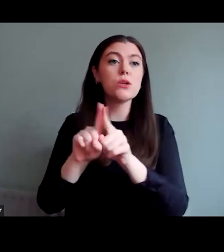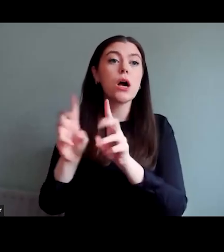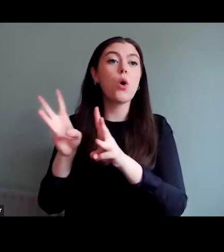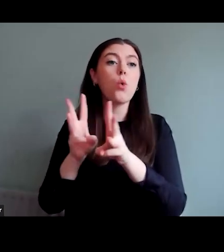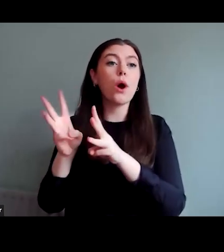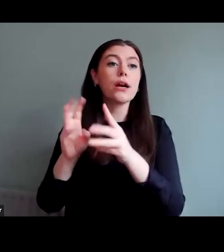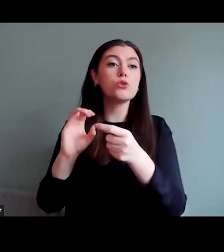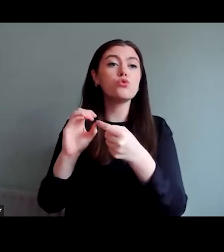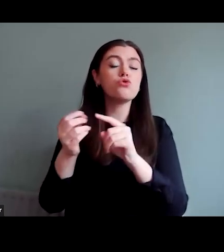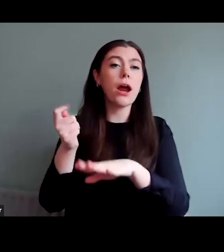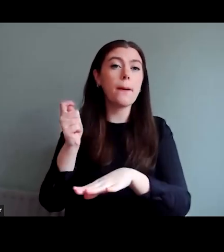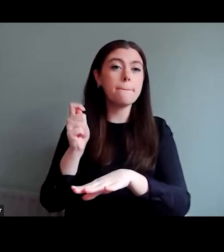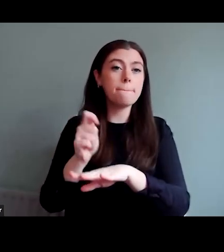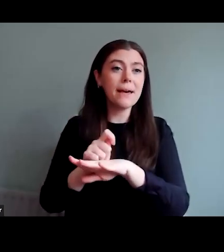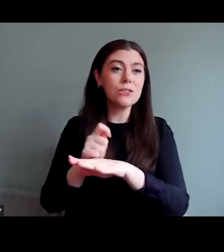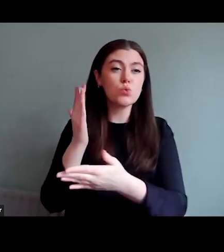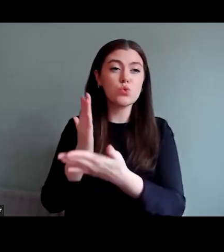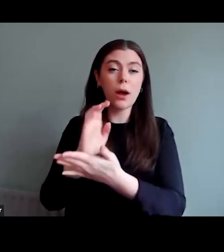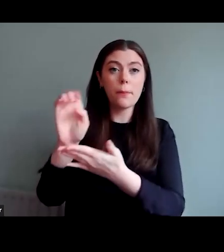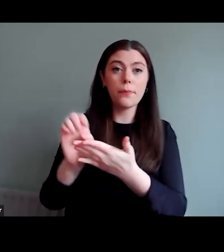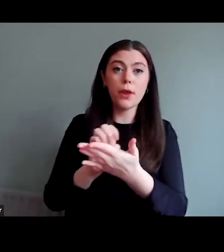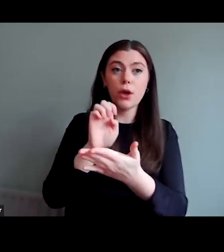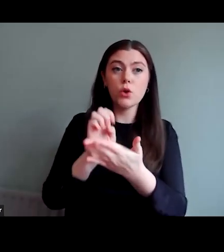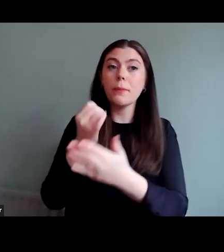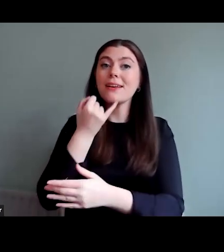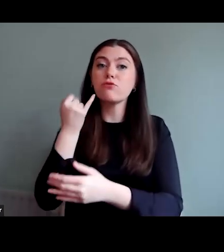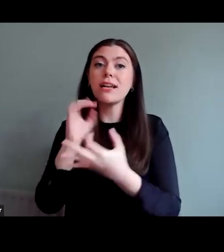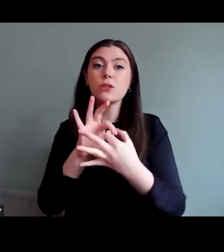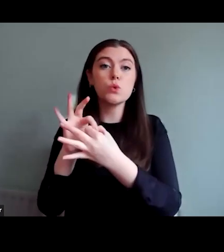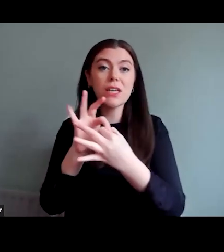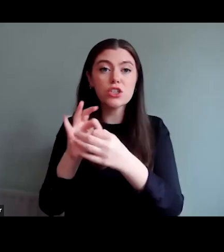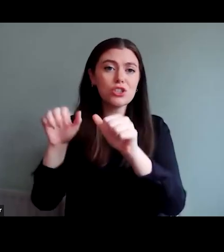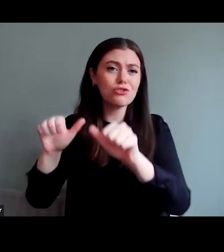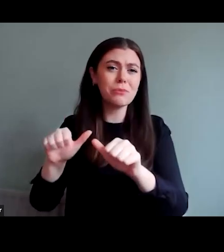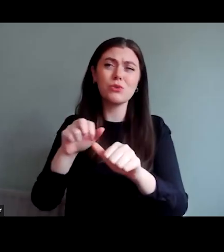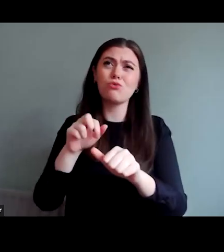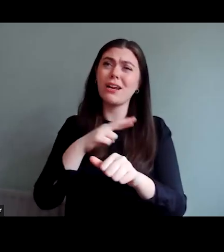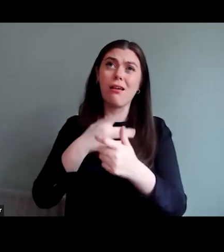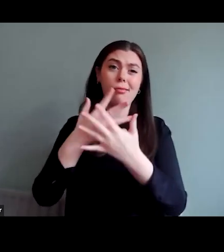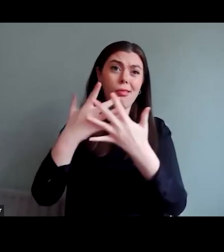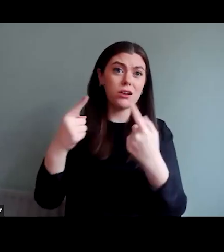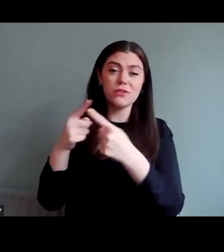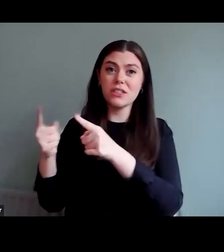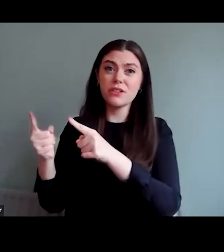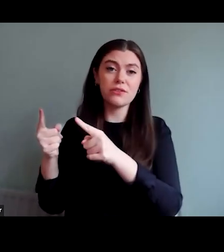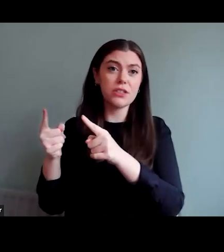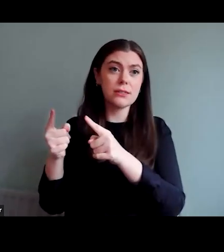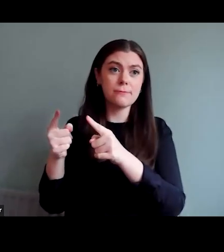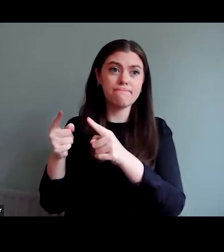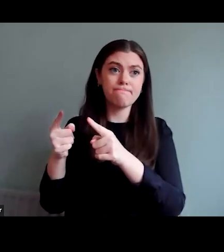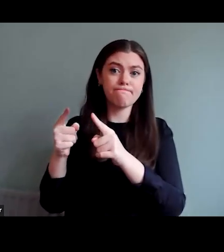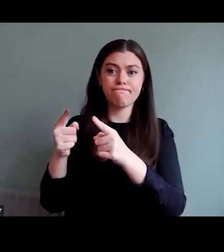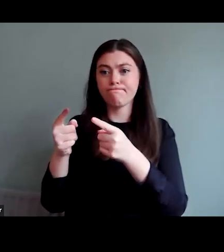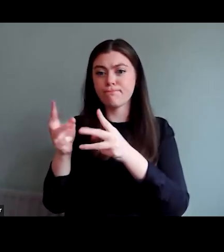the EU-Israel Association Agreement. So various different elements. But one of the things that emerged